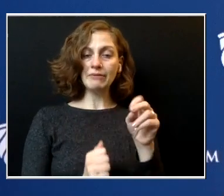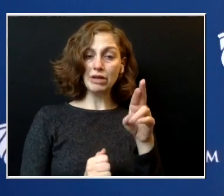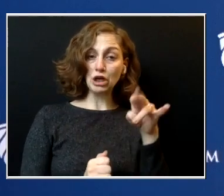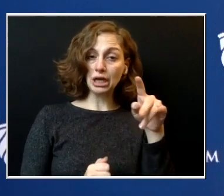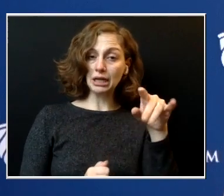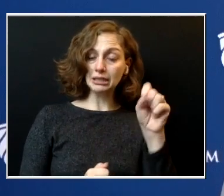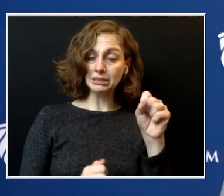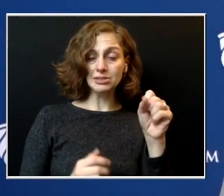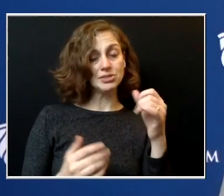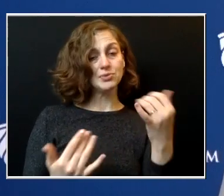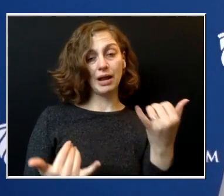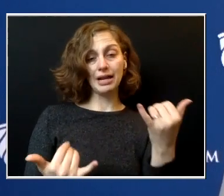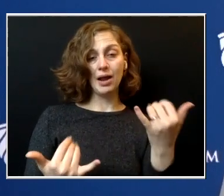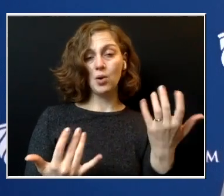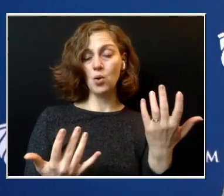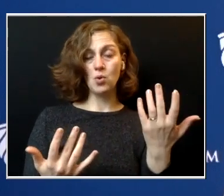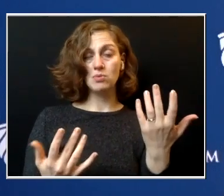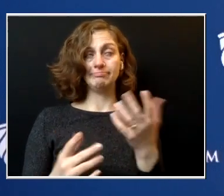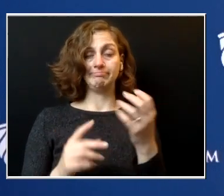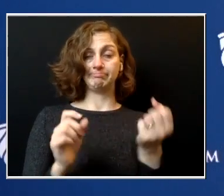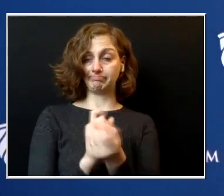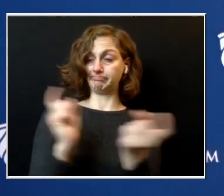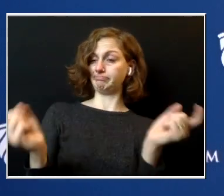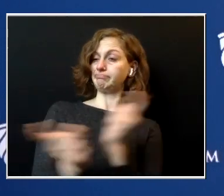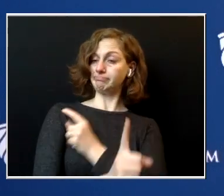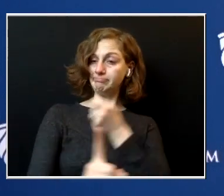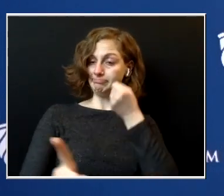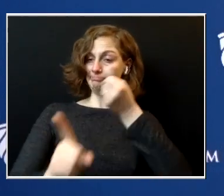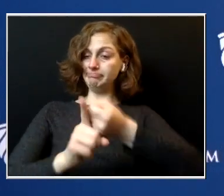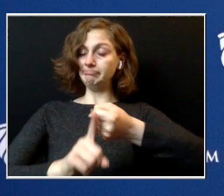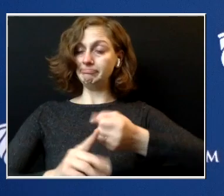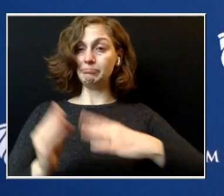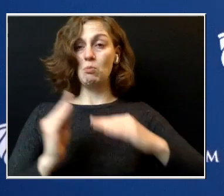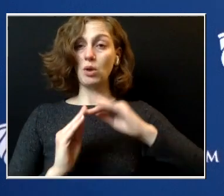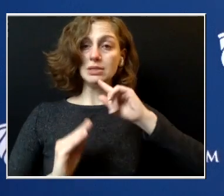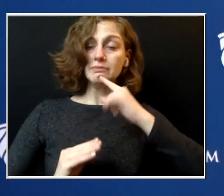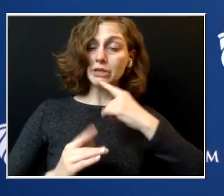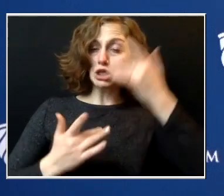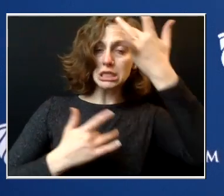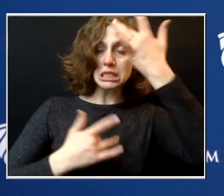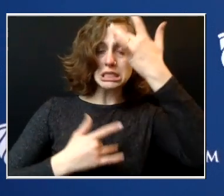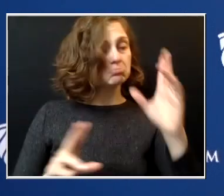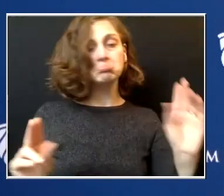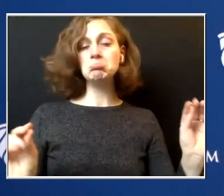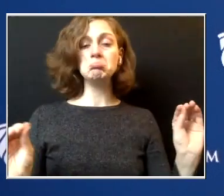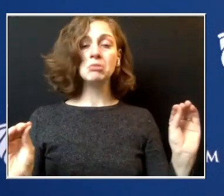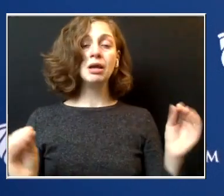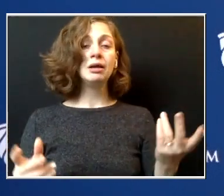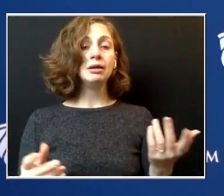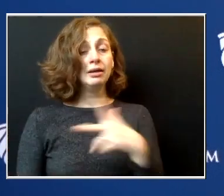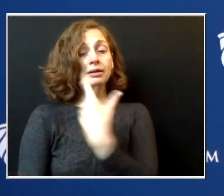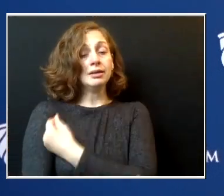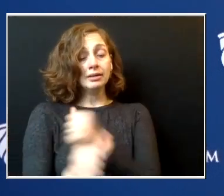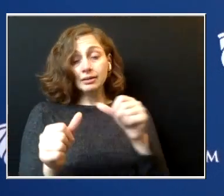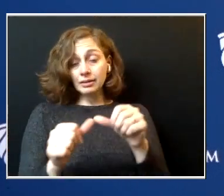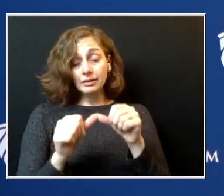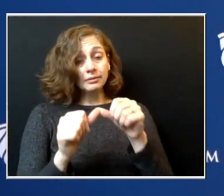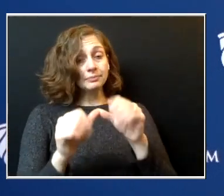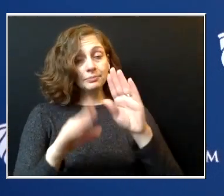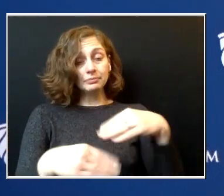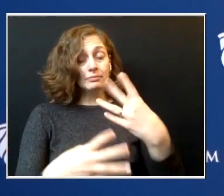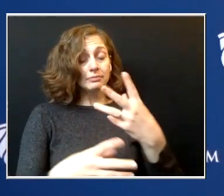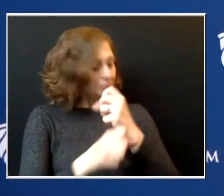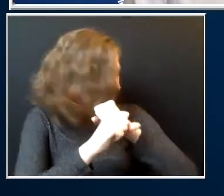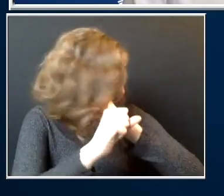severe disease. We know that these vaccines continue to offer protection even through all of these variants as